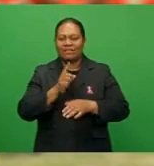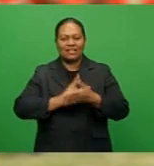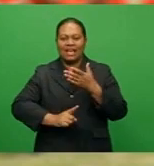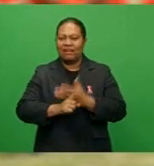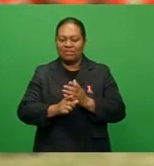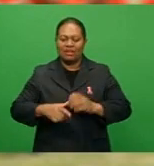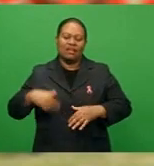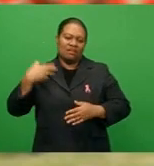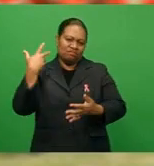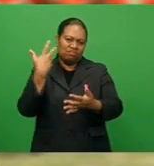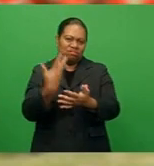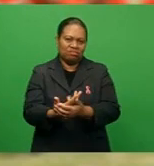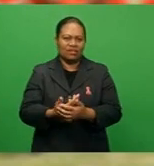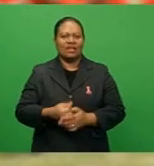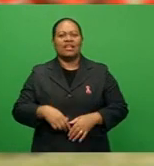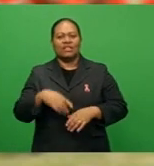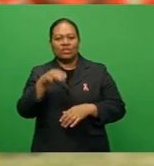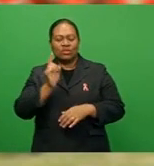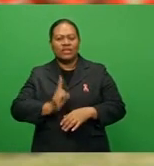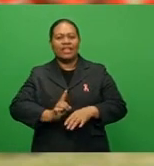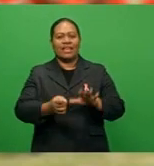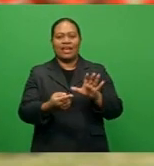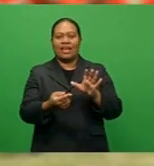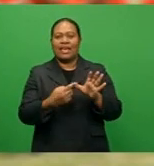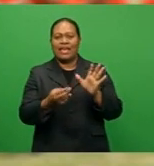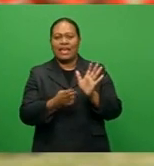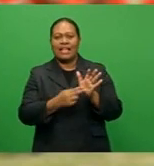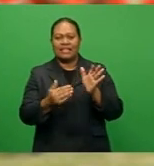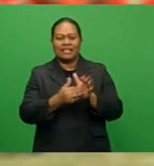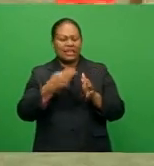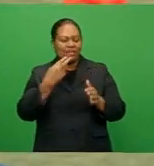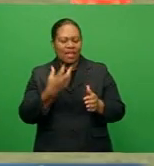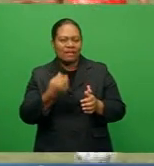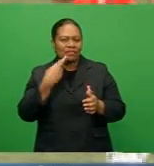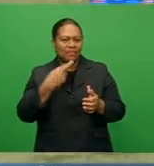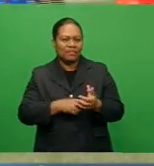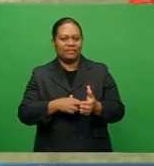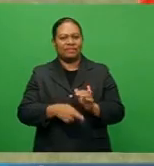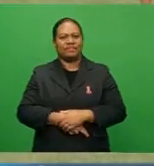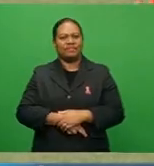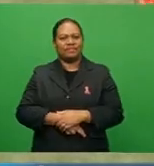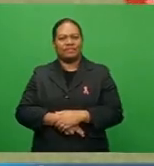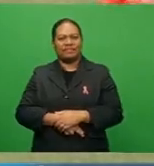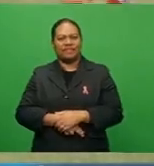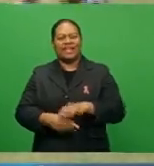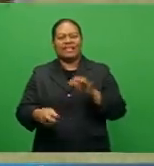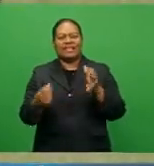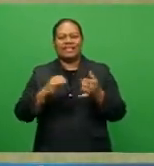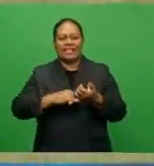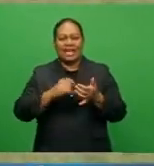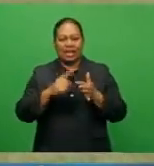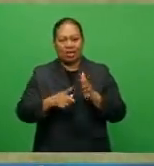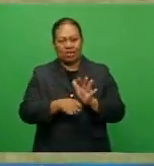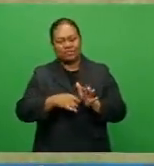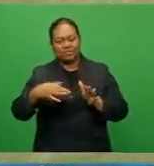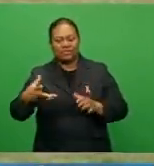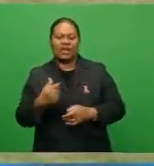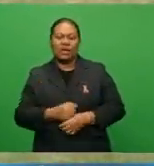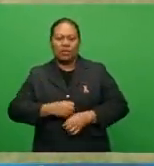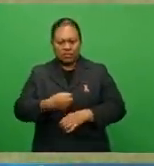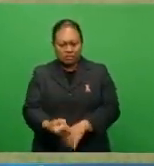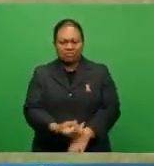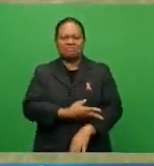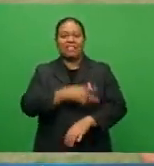Tale Materkula caught up with them at ANZ Stadium and files this report. 22-year-old Sekola Wanganindrola was inspired by